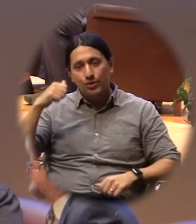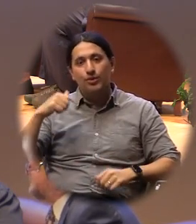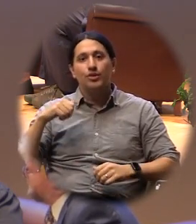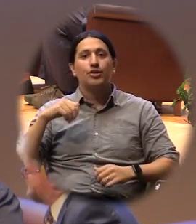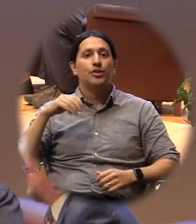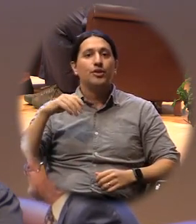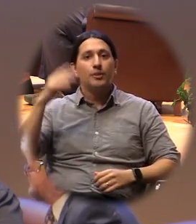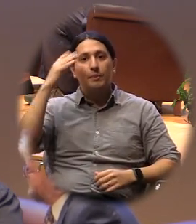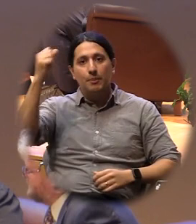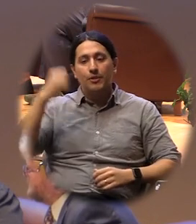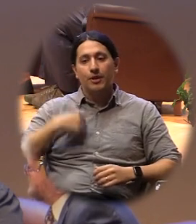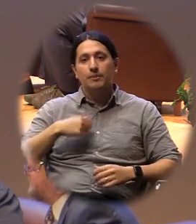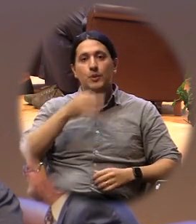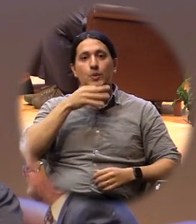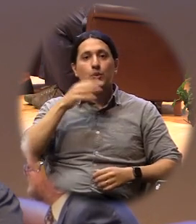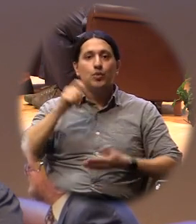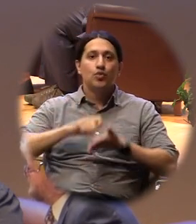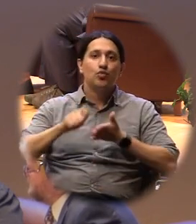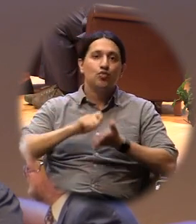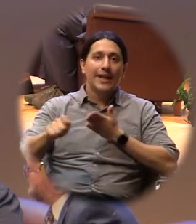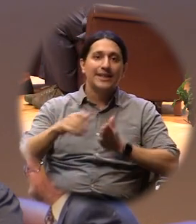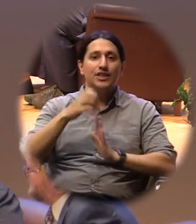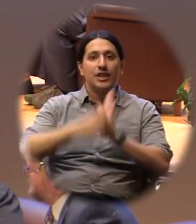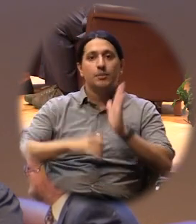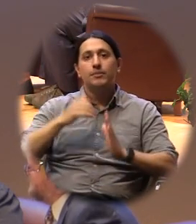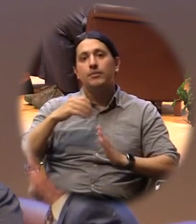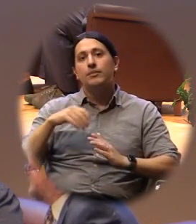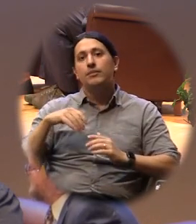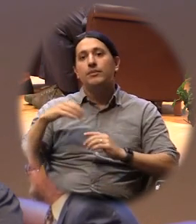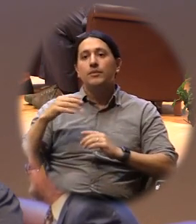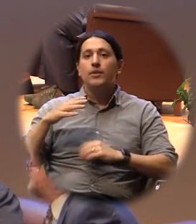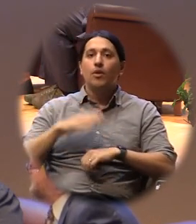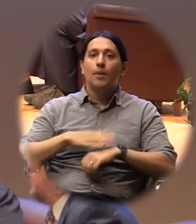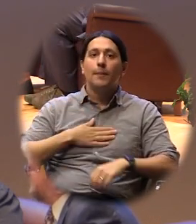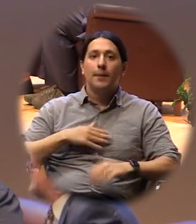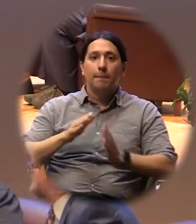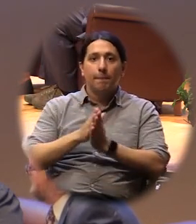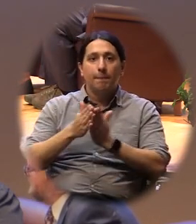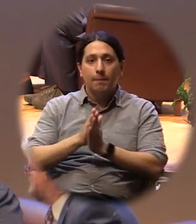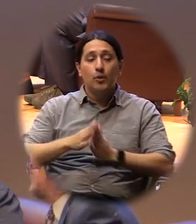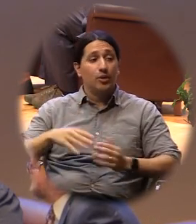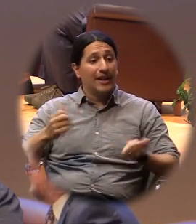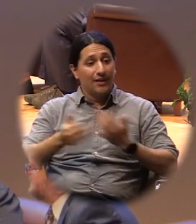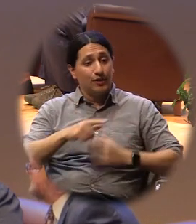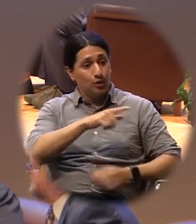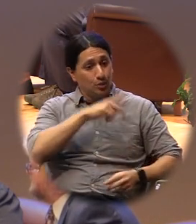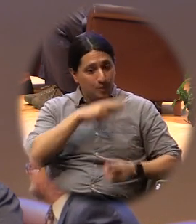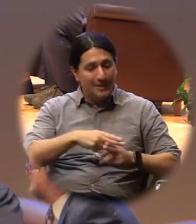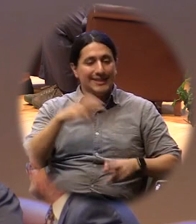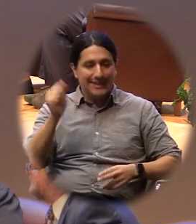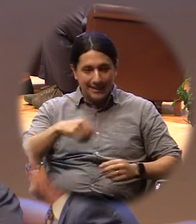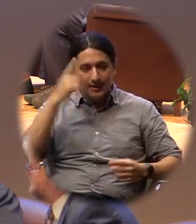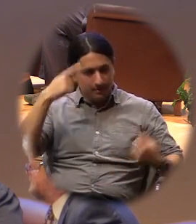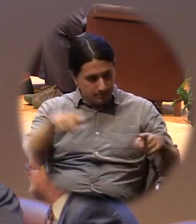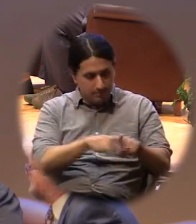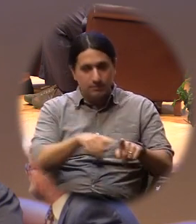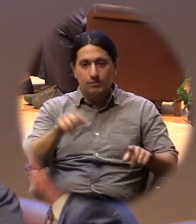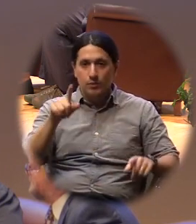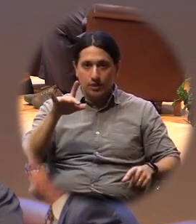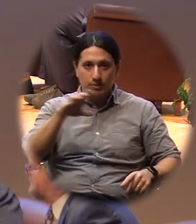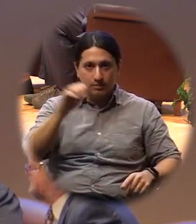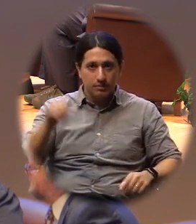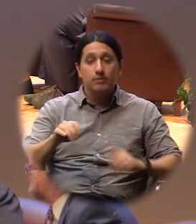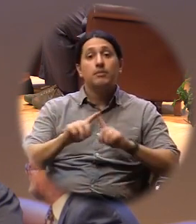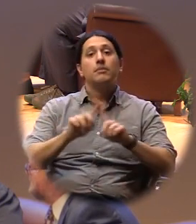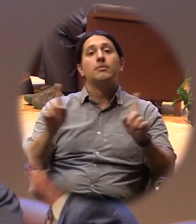book on Race um and so not all of the all of the names that you mentioned absolutely I totally concur with you um but one of the things